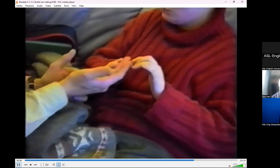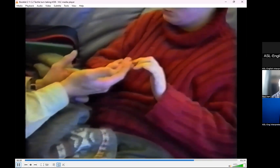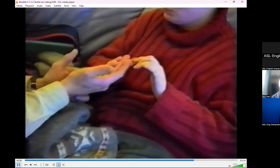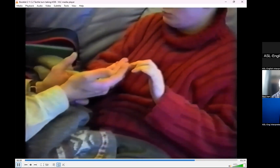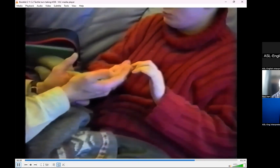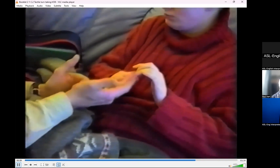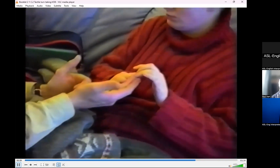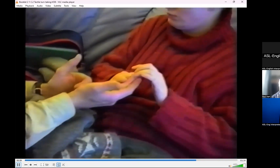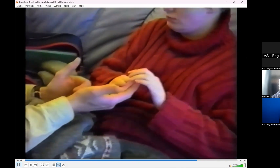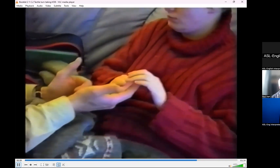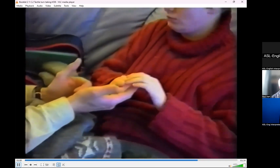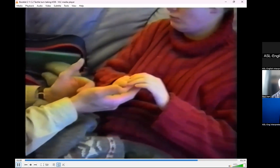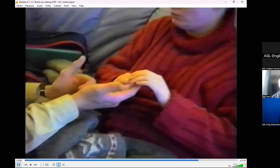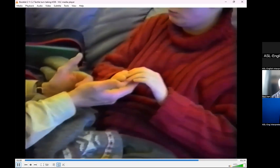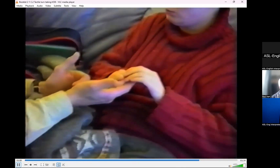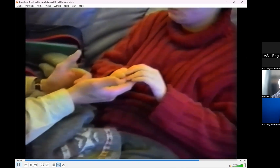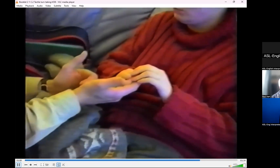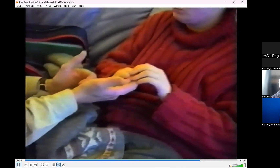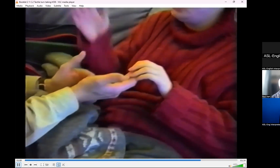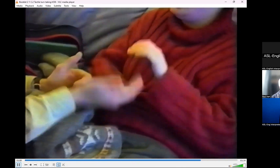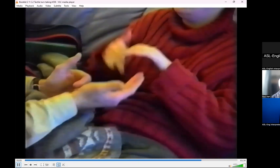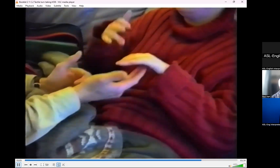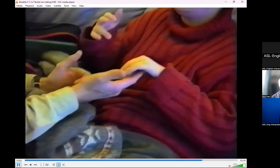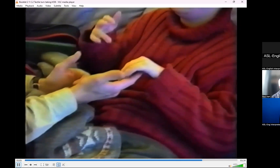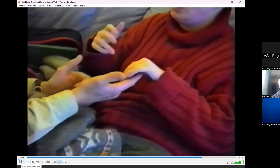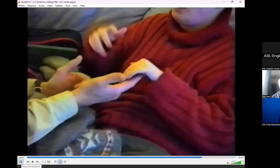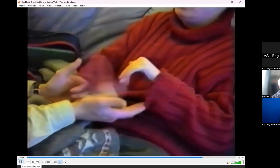Og så på den andre hånda, ja.